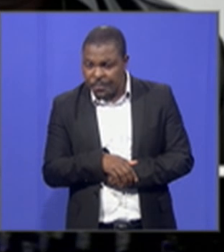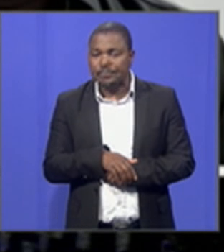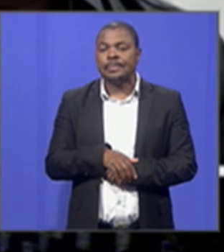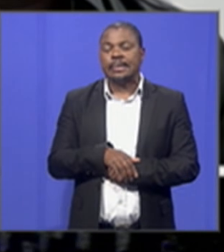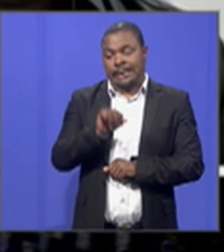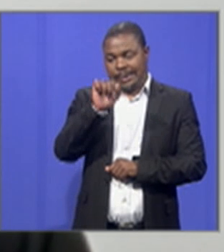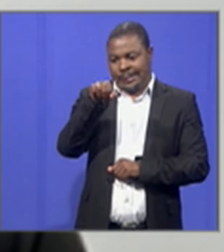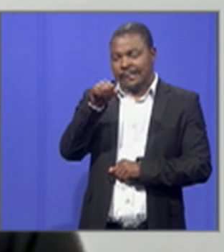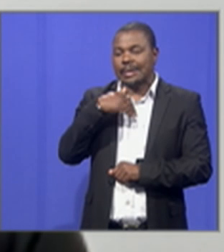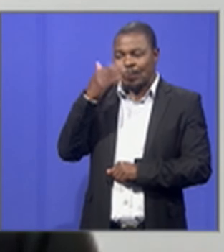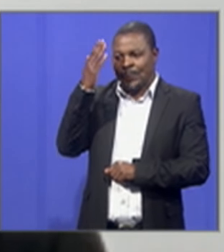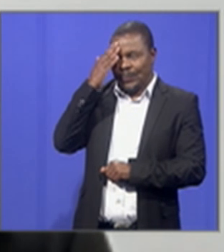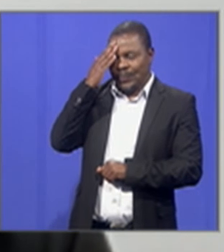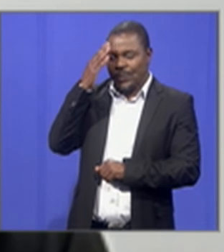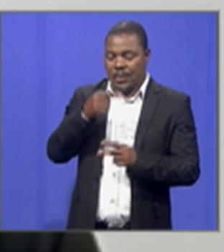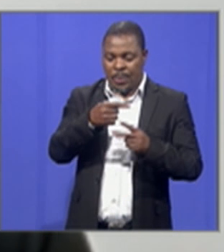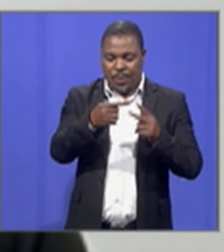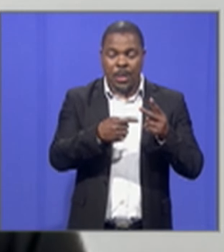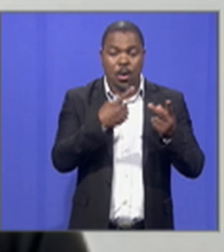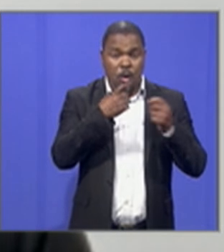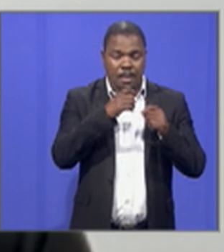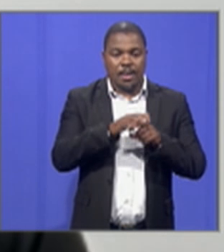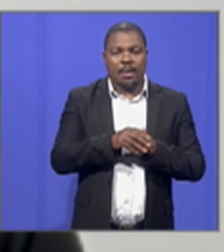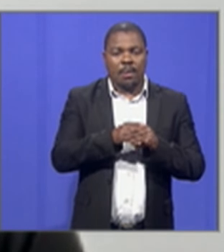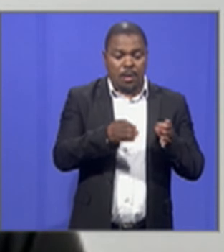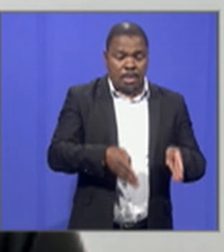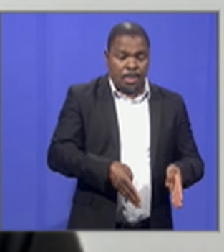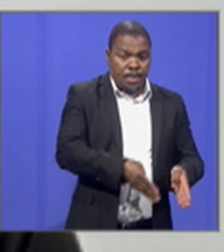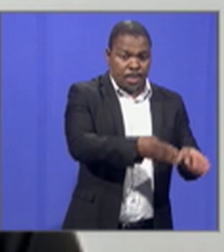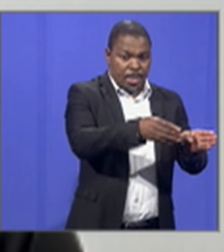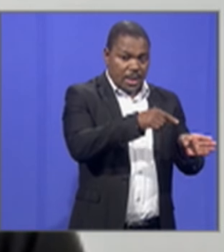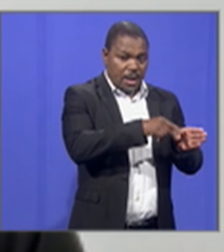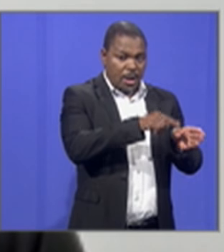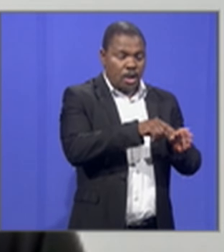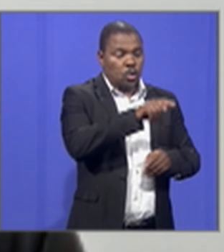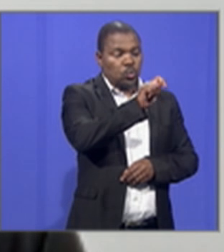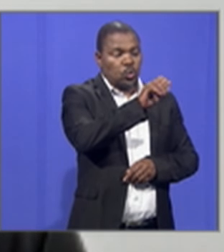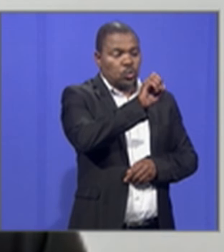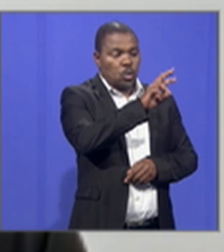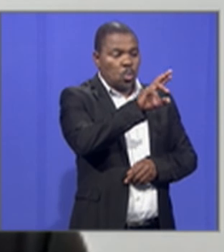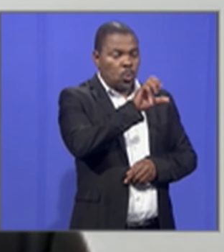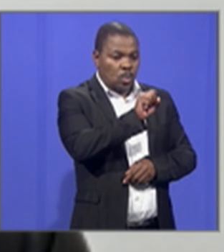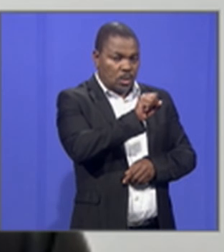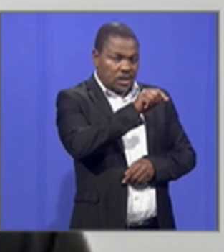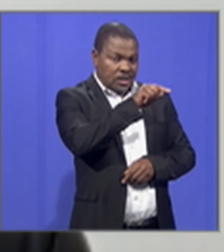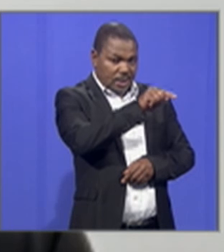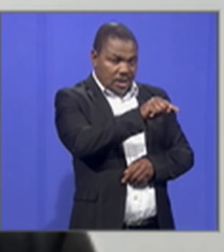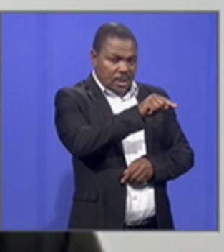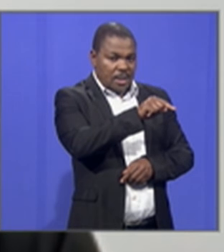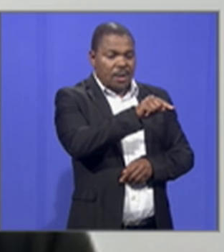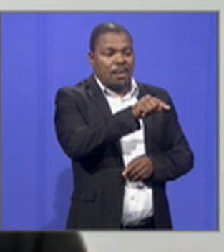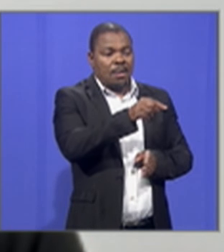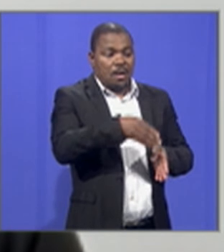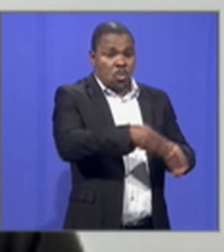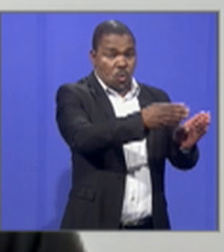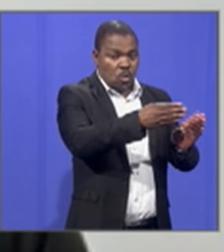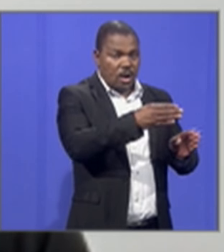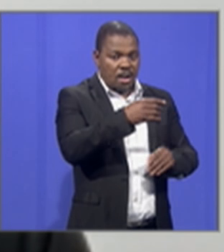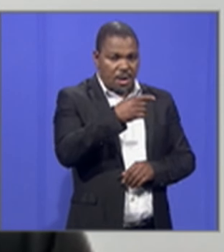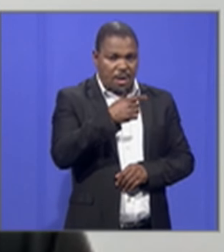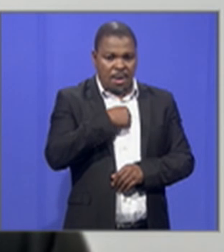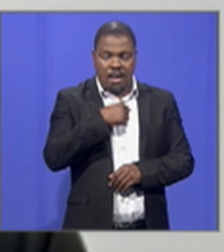Ke le tseba gabotse mogaši ebile tsela ye ya goa go thua sebo masoma go mašilwane re ba re le